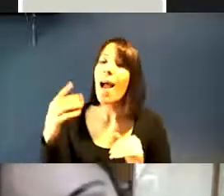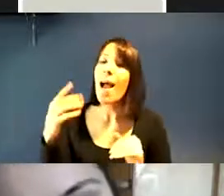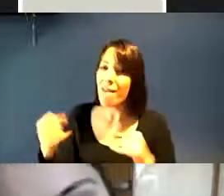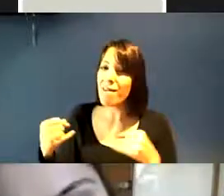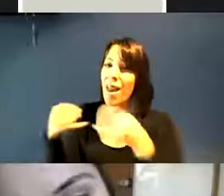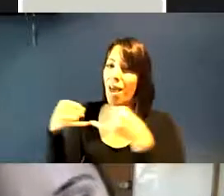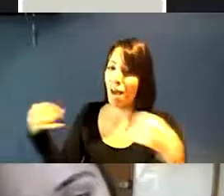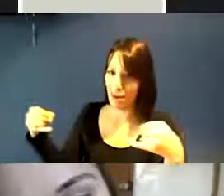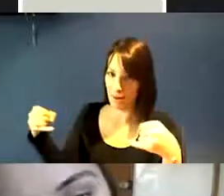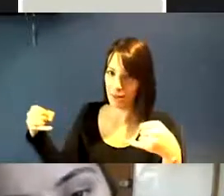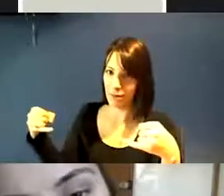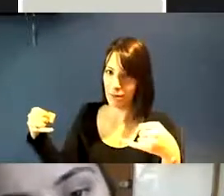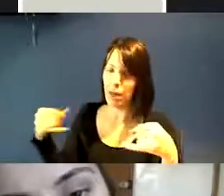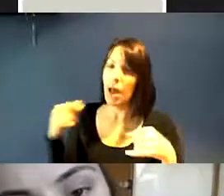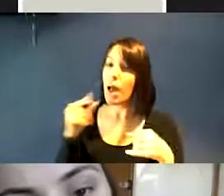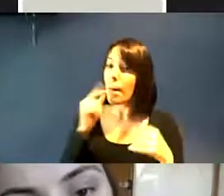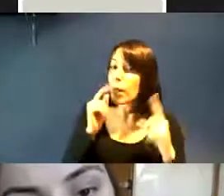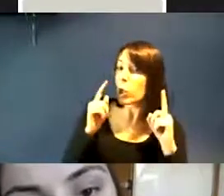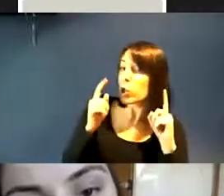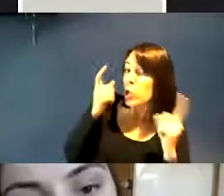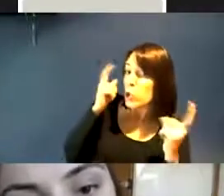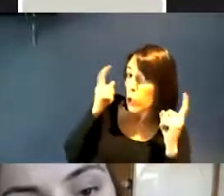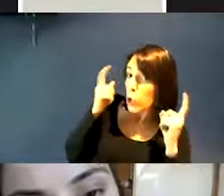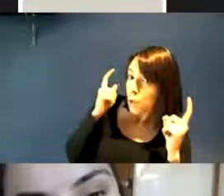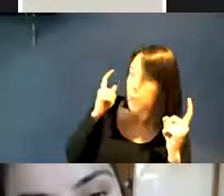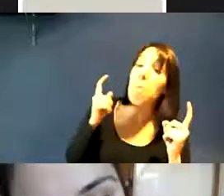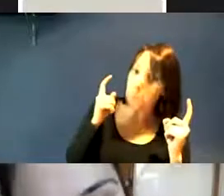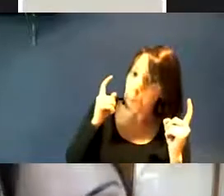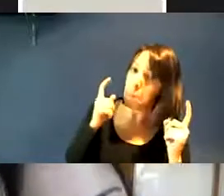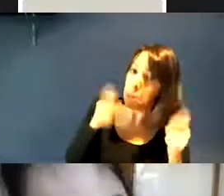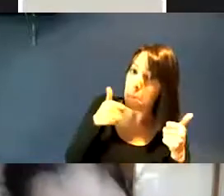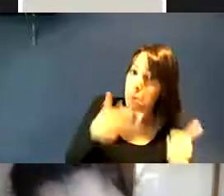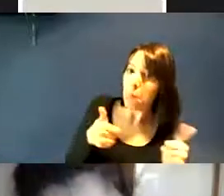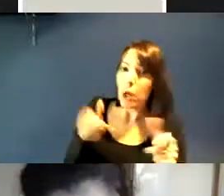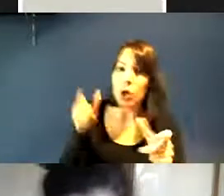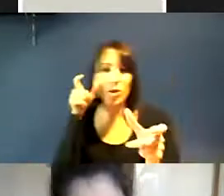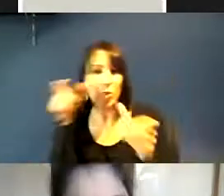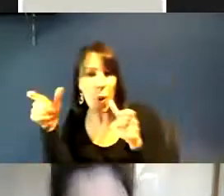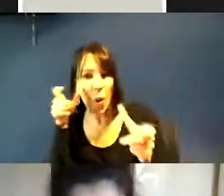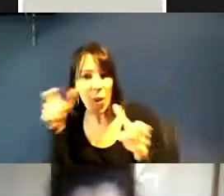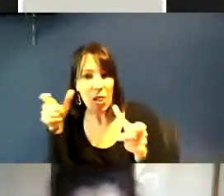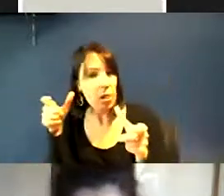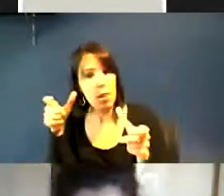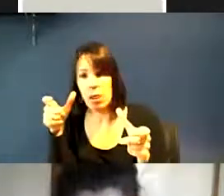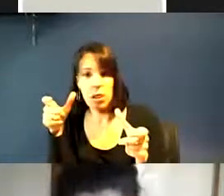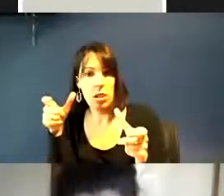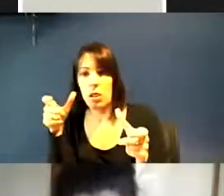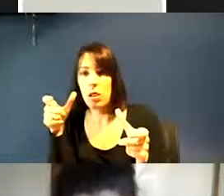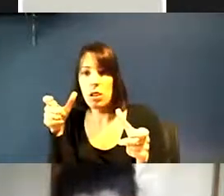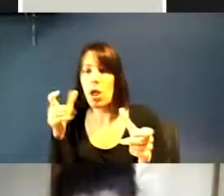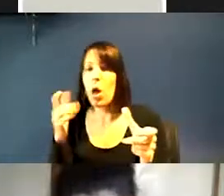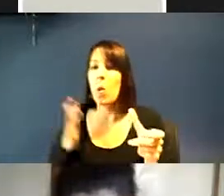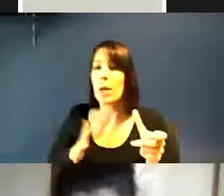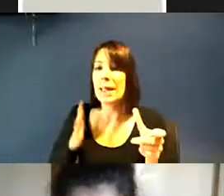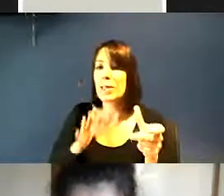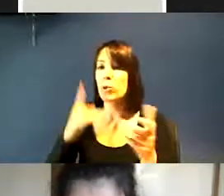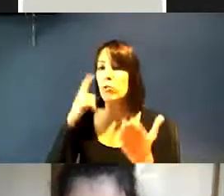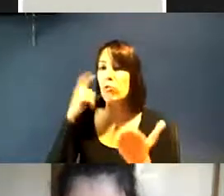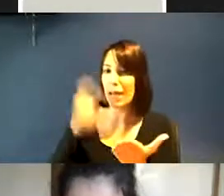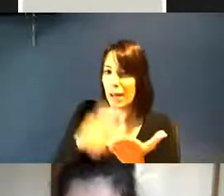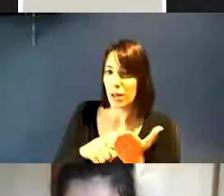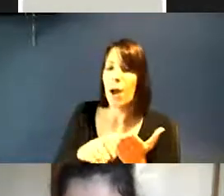and control. And it's really important that we keep sight of this line and that we're able to name the behaviours what they are when they cross that